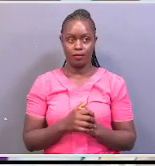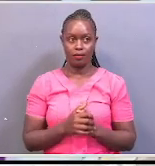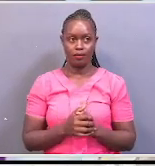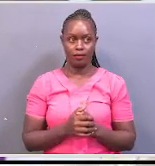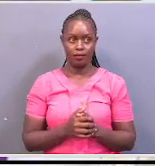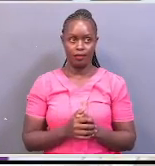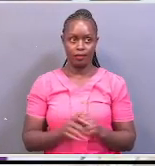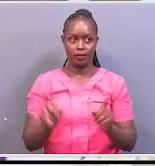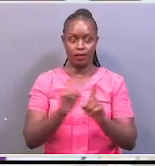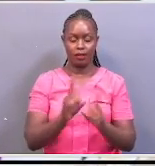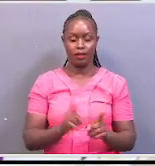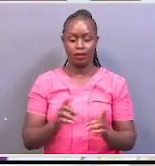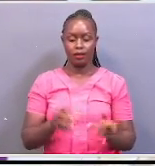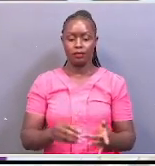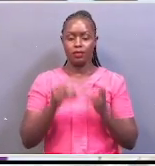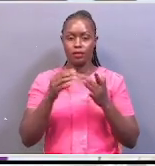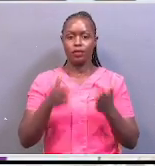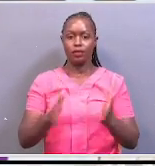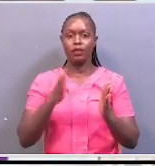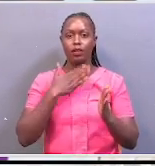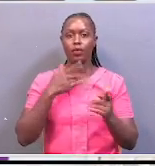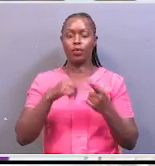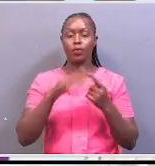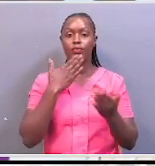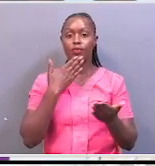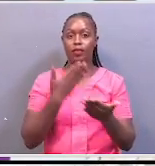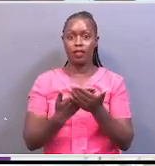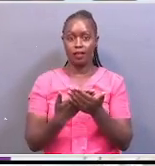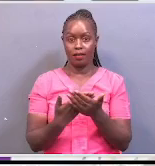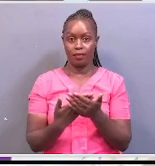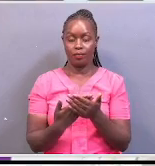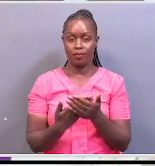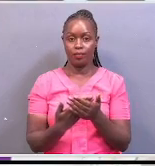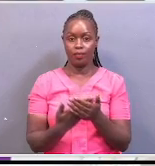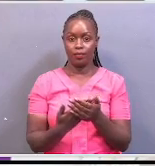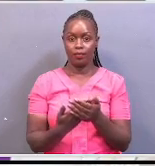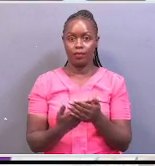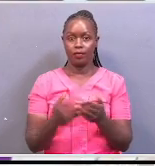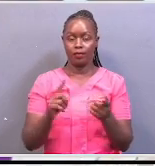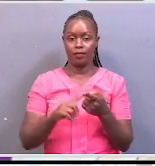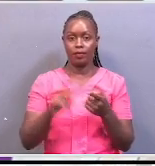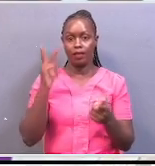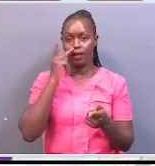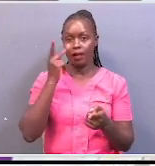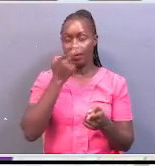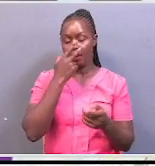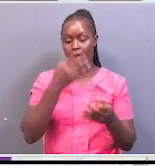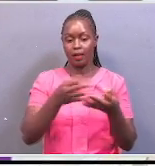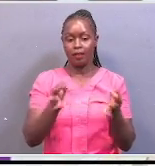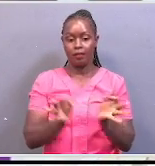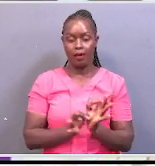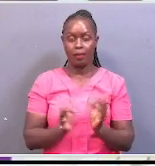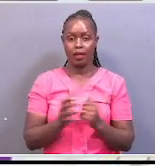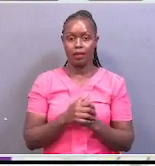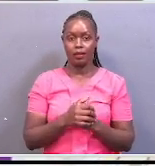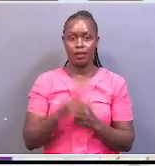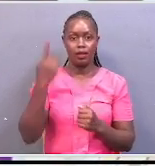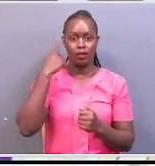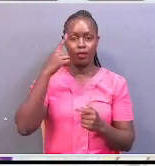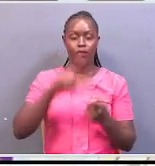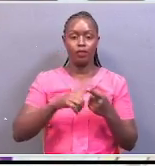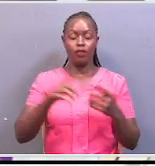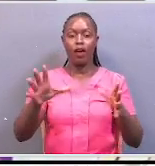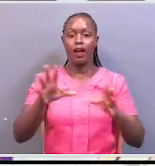And in a very special way, I want to thank the Mwai Kibaki family for